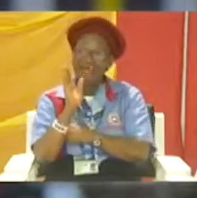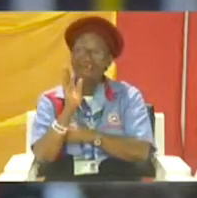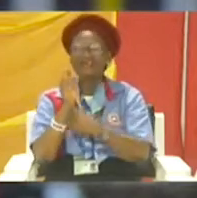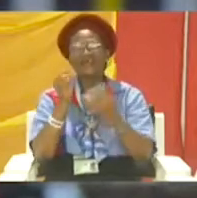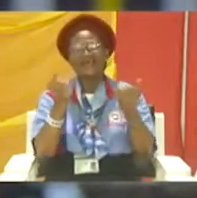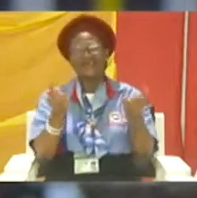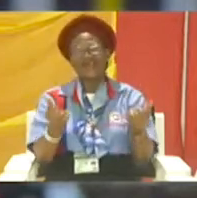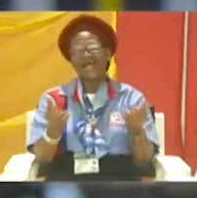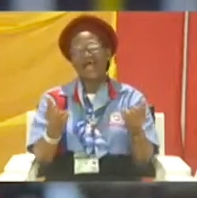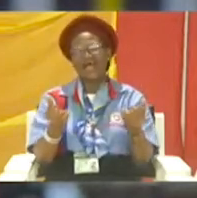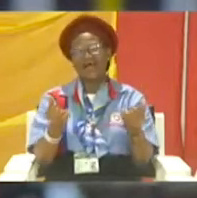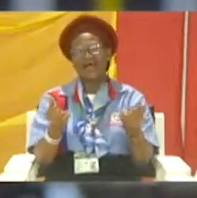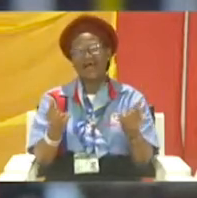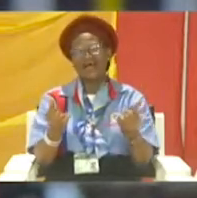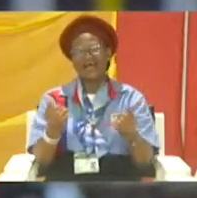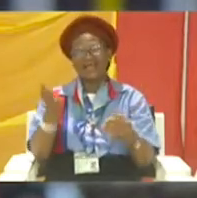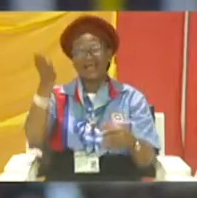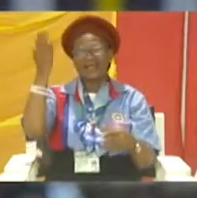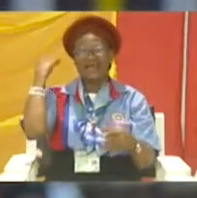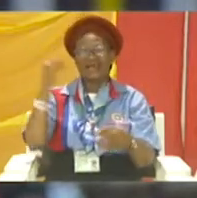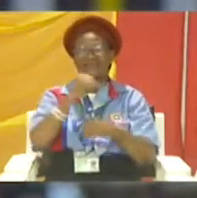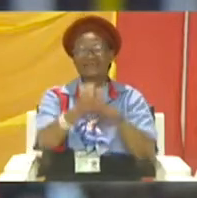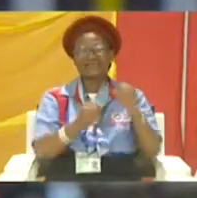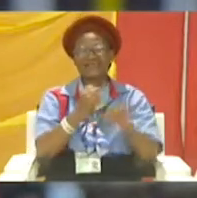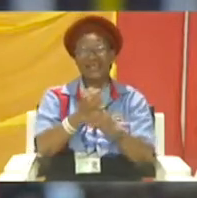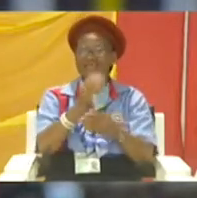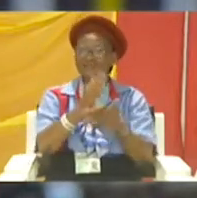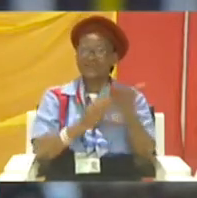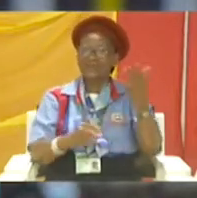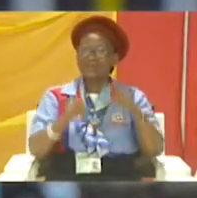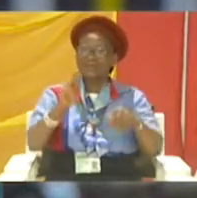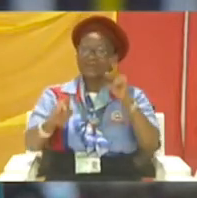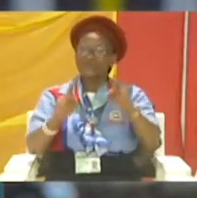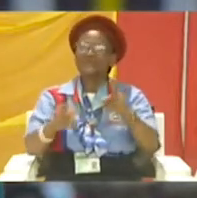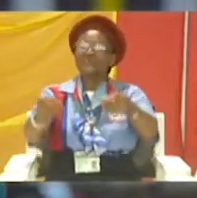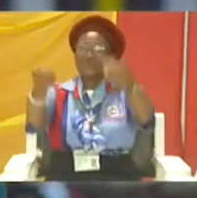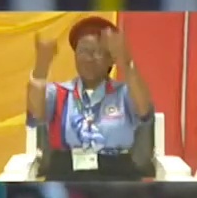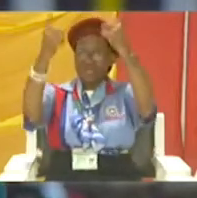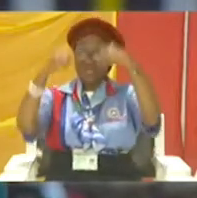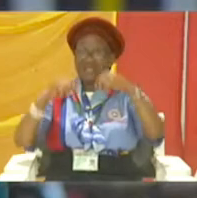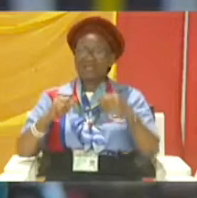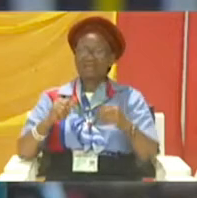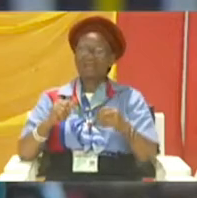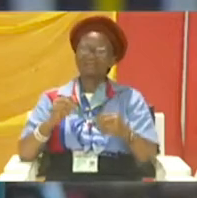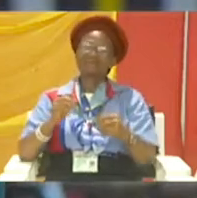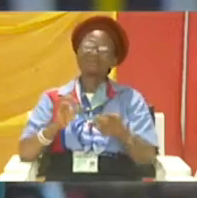Now, last year some people came trusting God for the fruit of